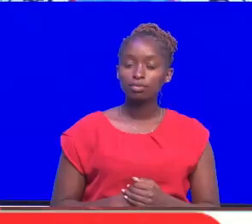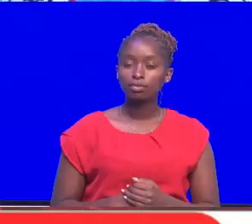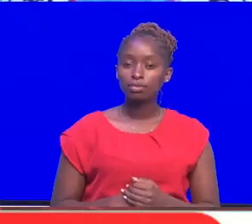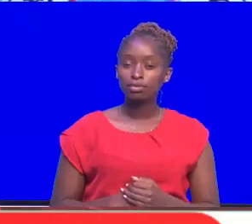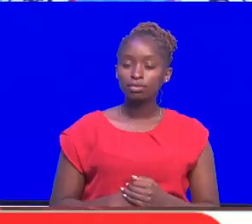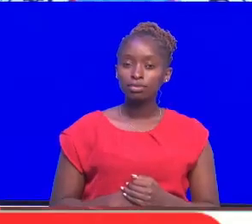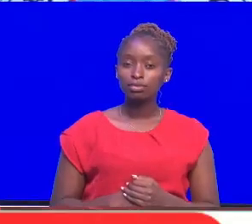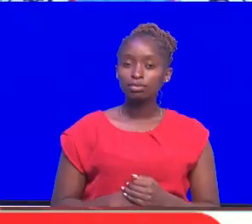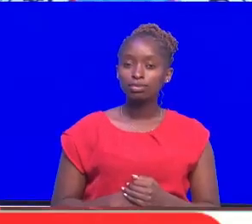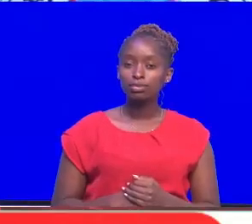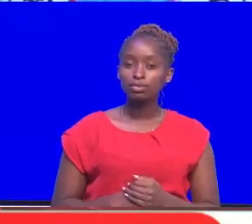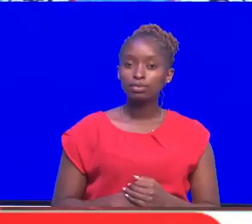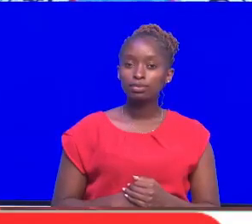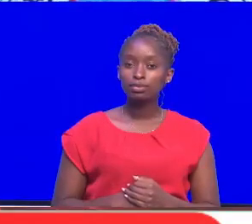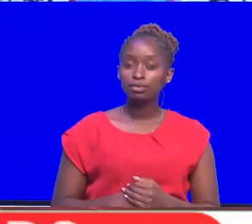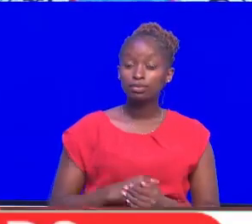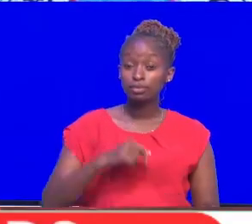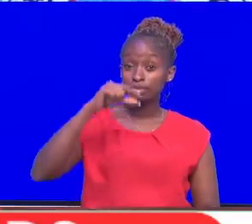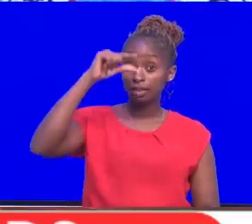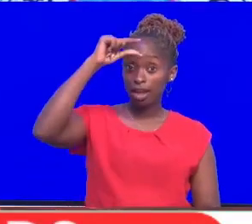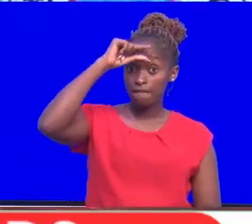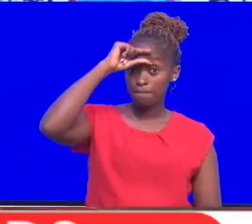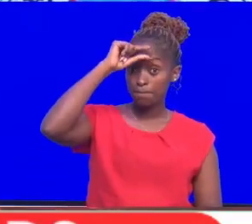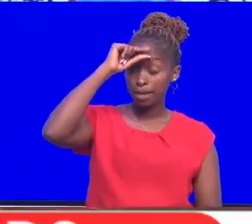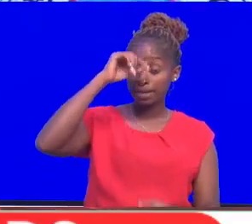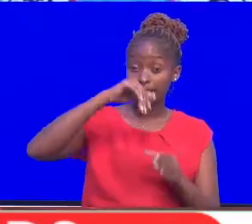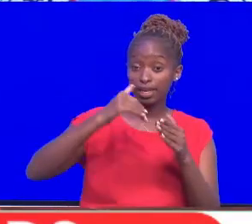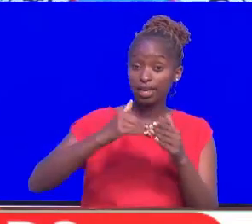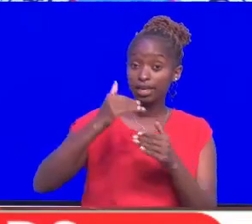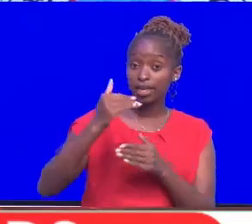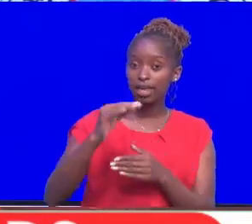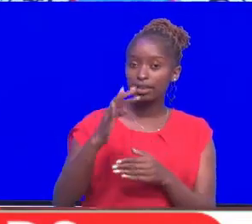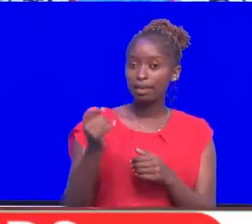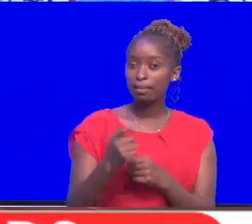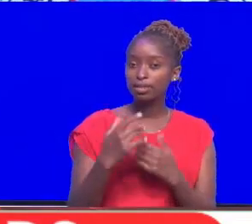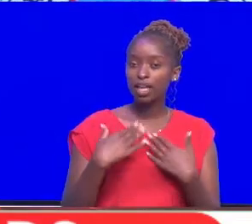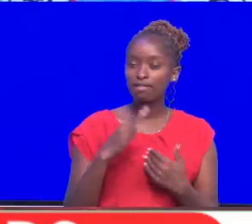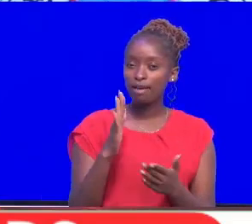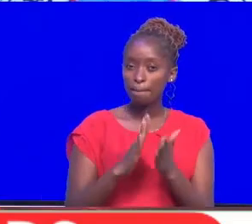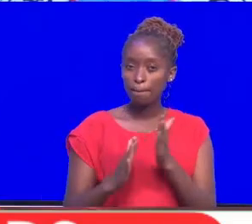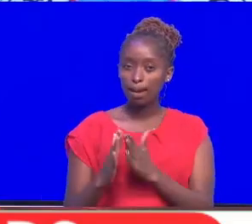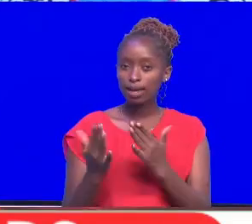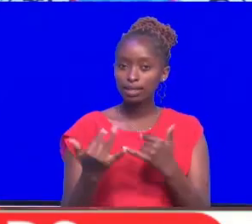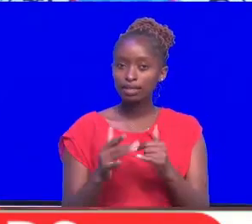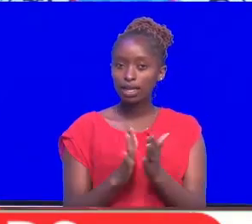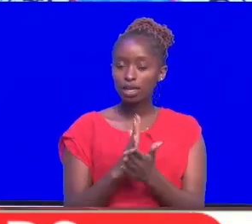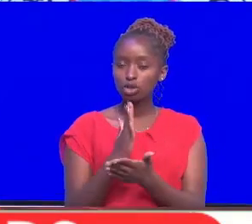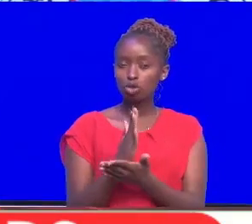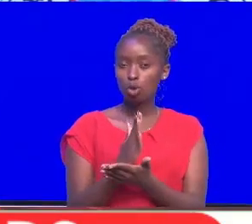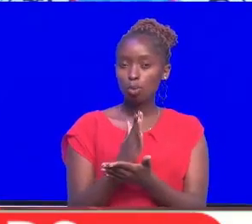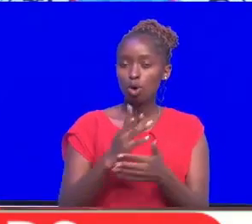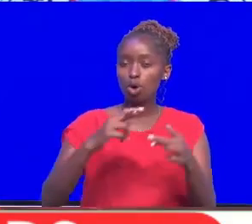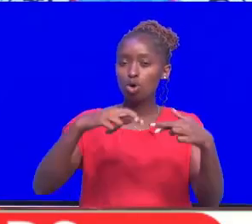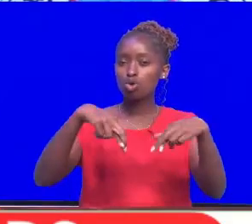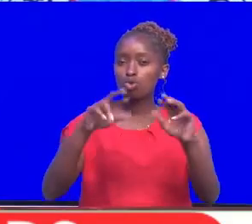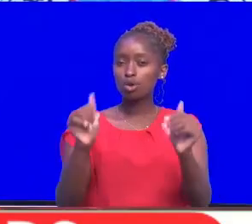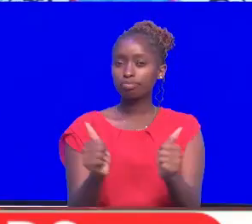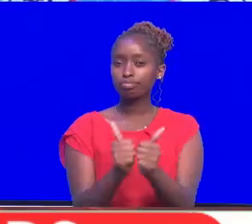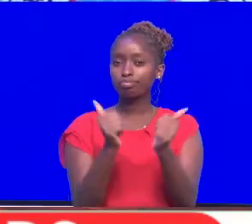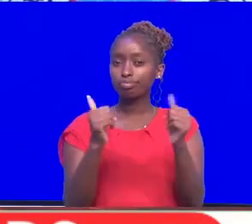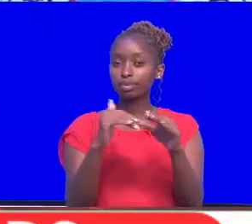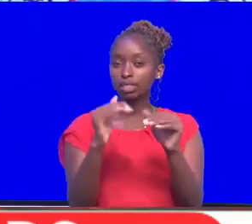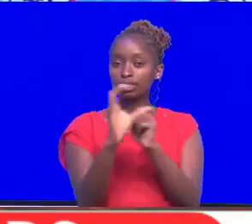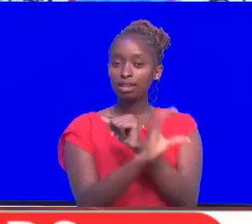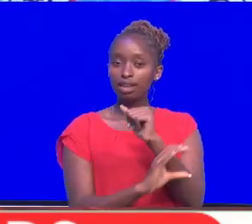Thank you for that. The government will, in the next 3 months, embark on an ambitious plan to curb road accidents in the country. President William